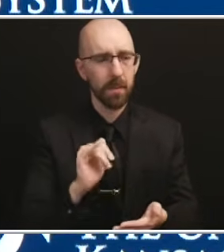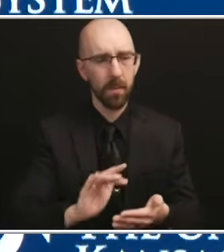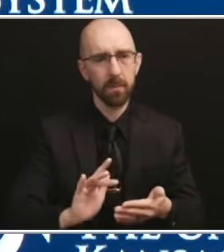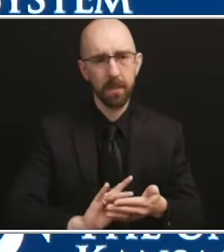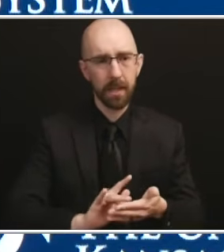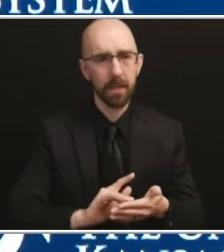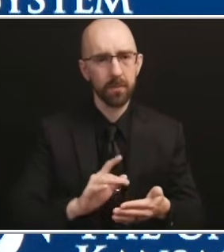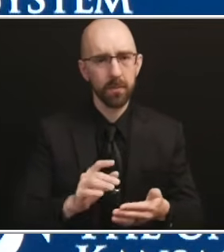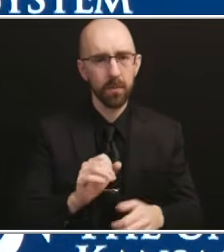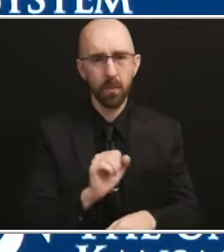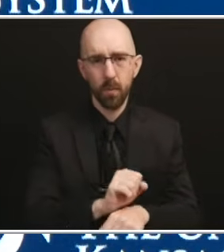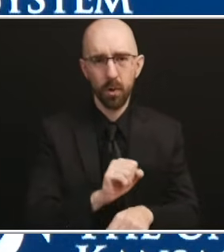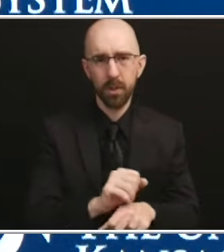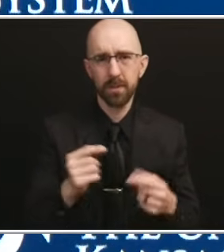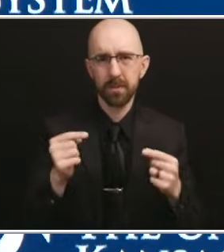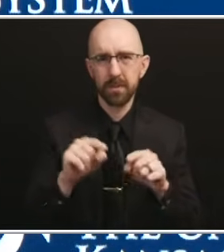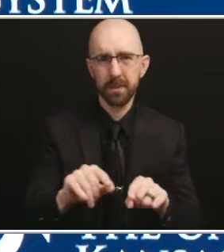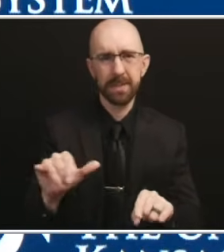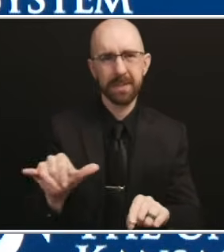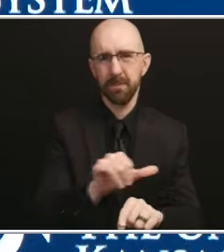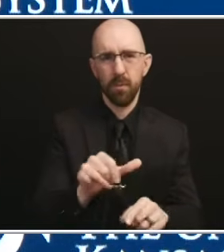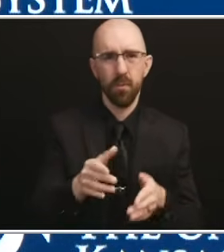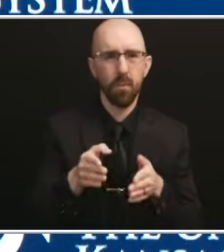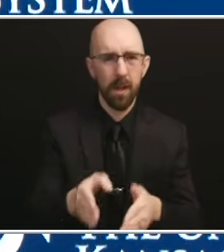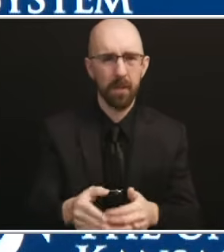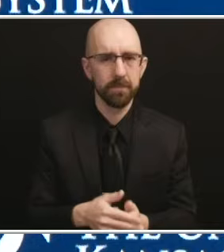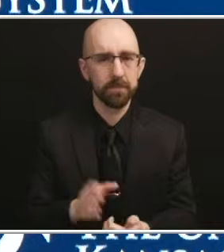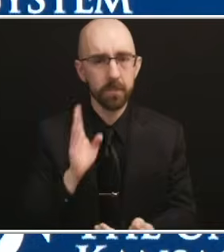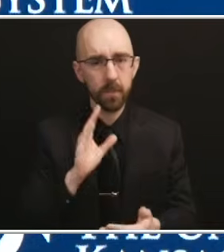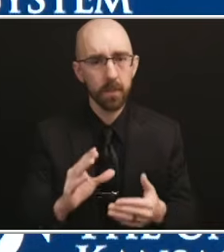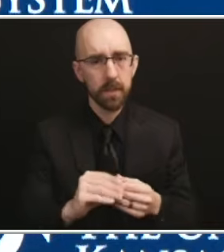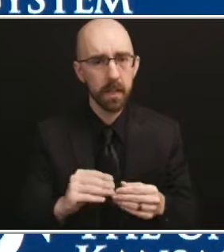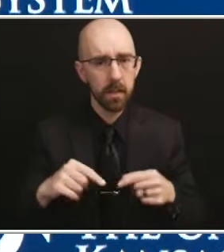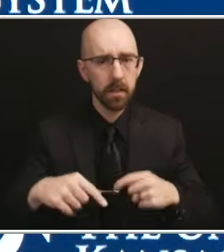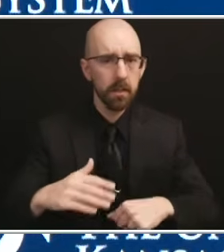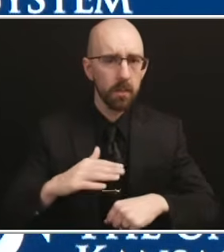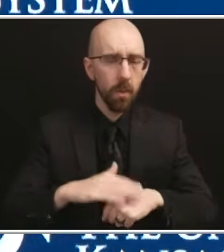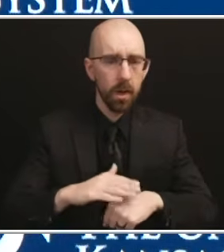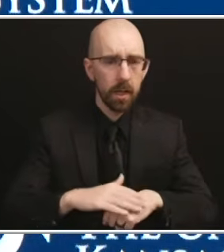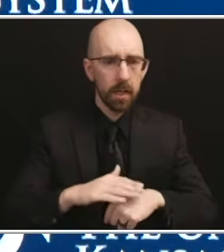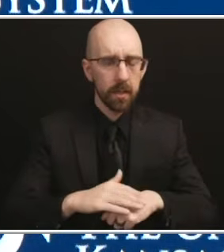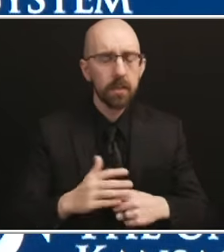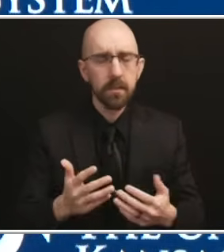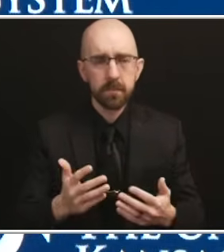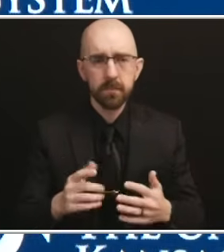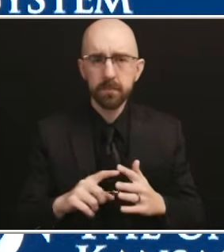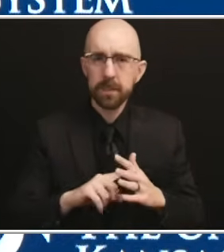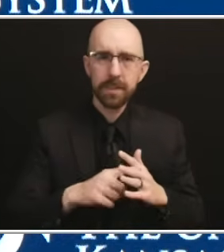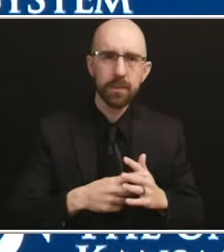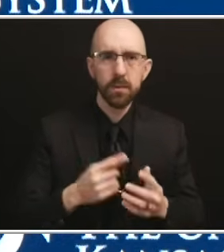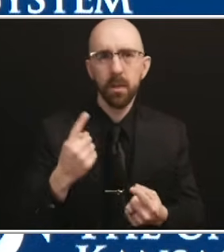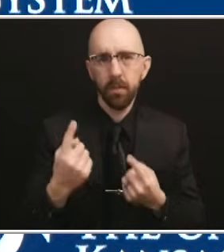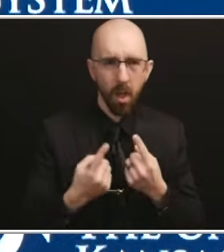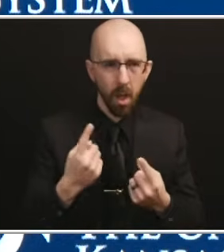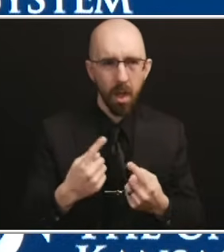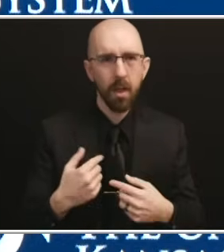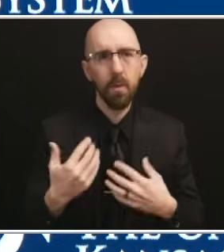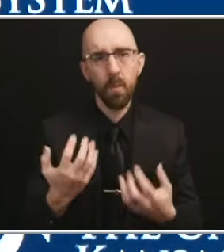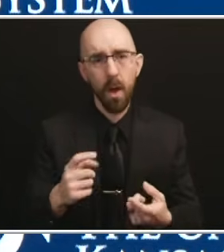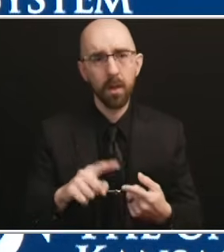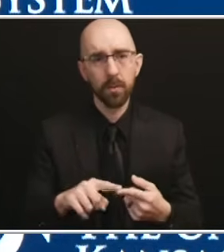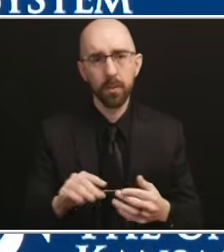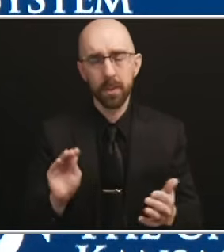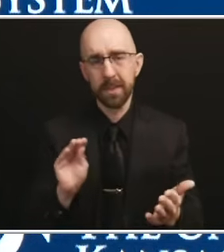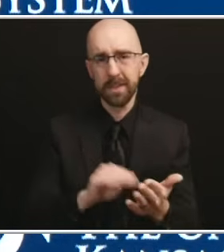in similar ways. So, but we would say that initial thought and want to put a boxed